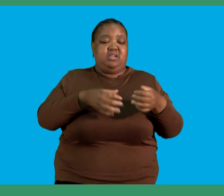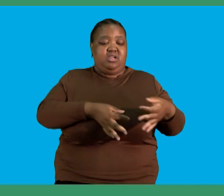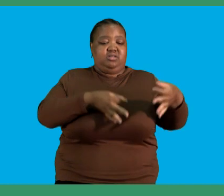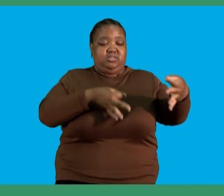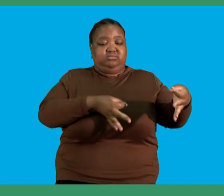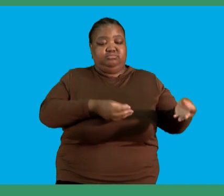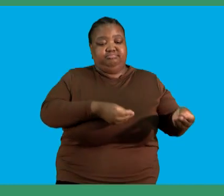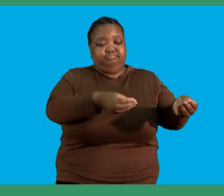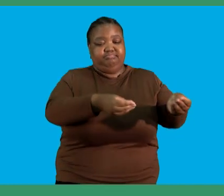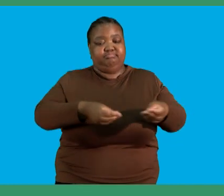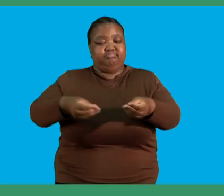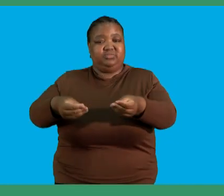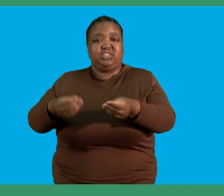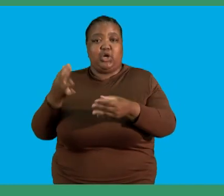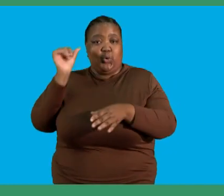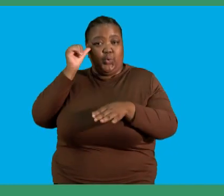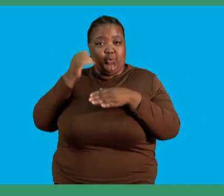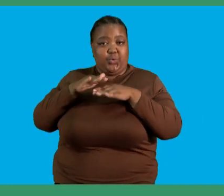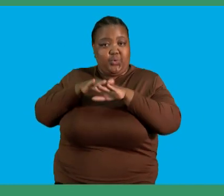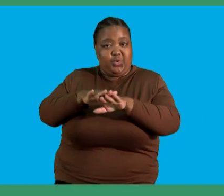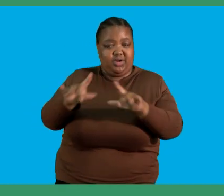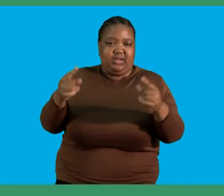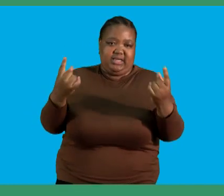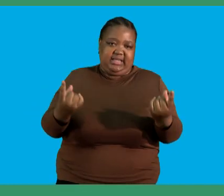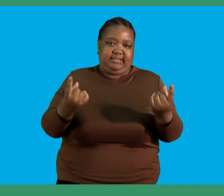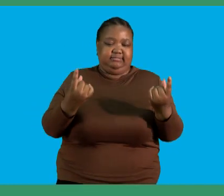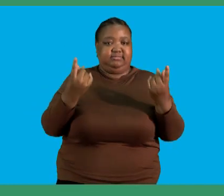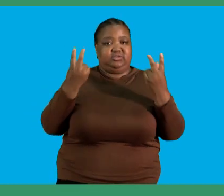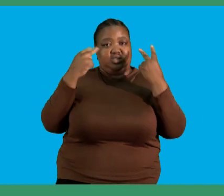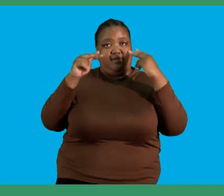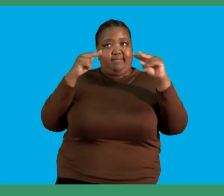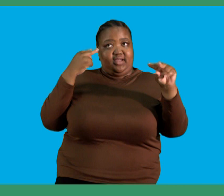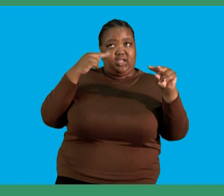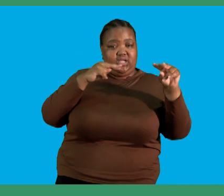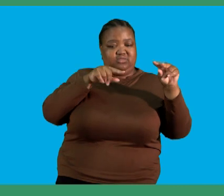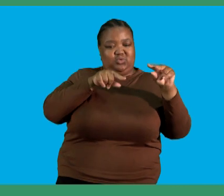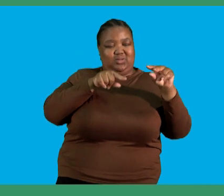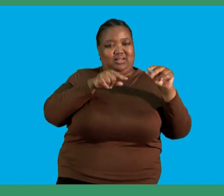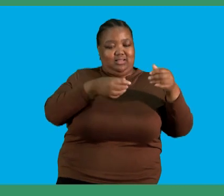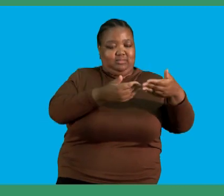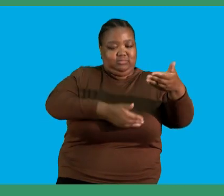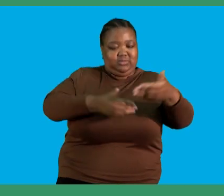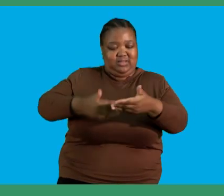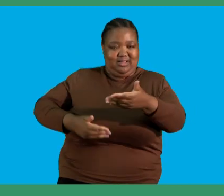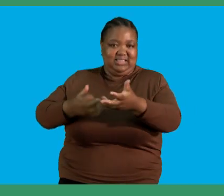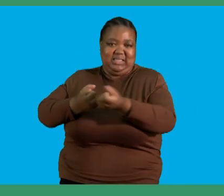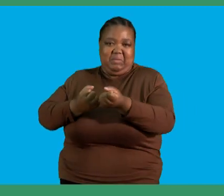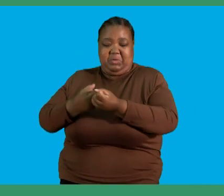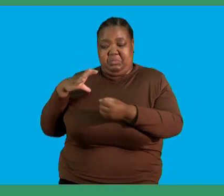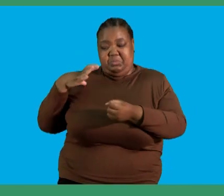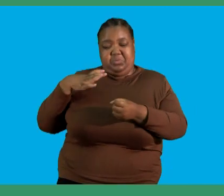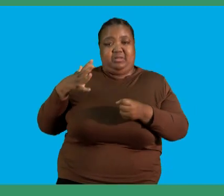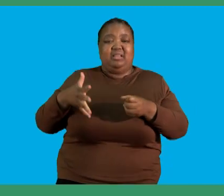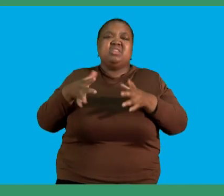audio material, so it only focuses on visual aspects to support material. So that's